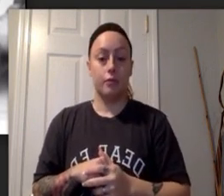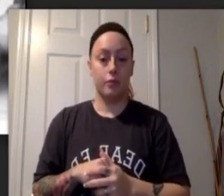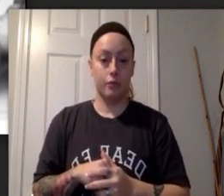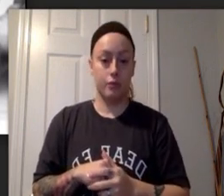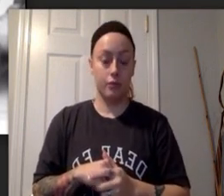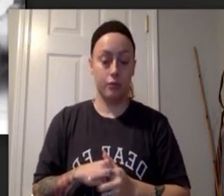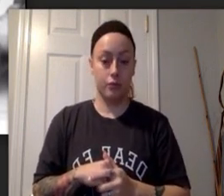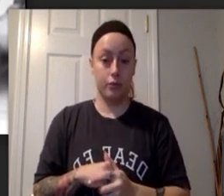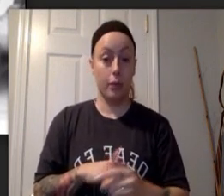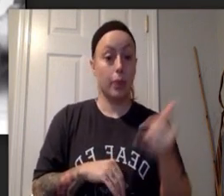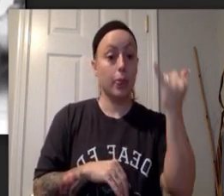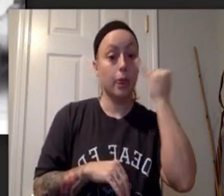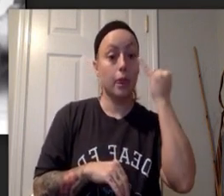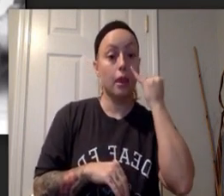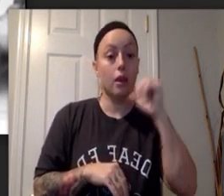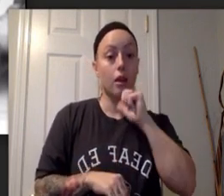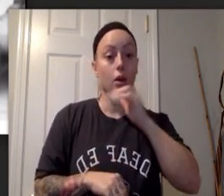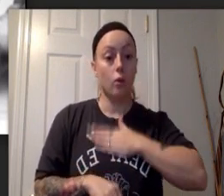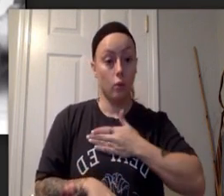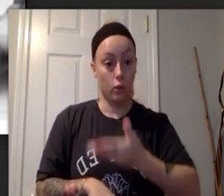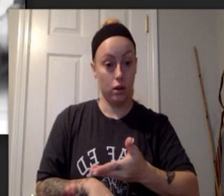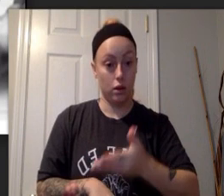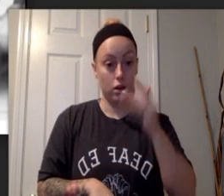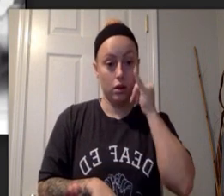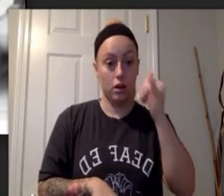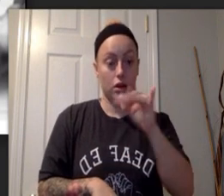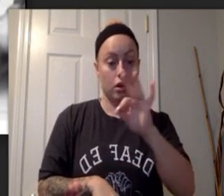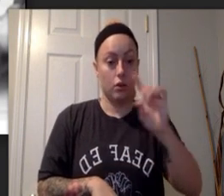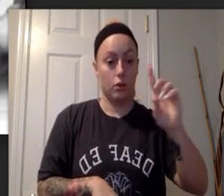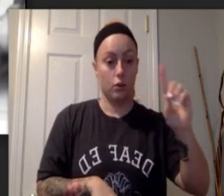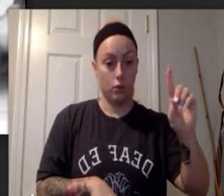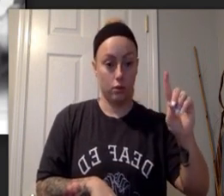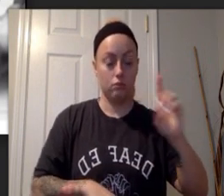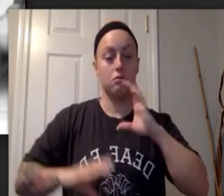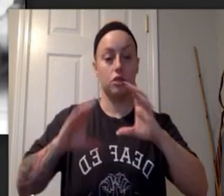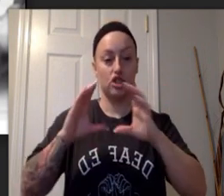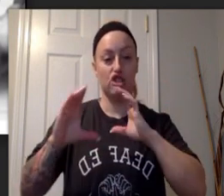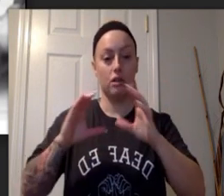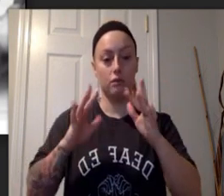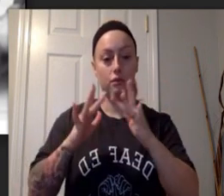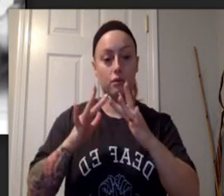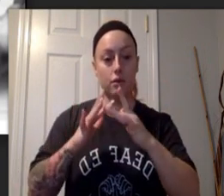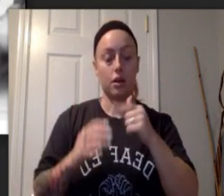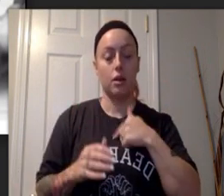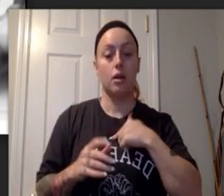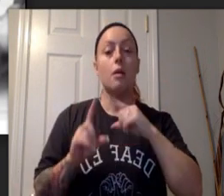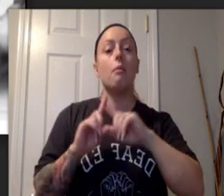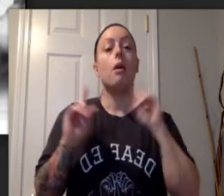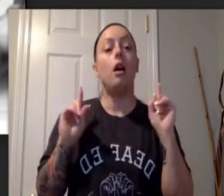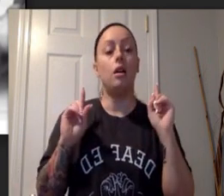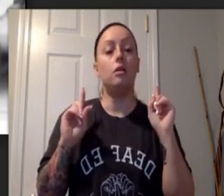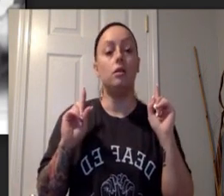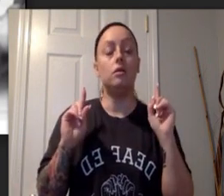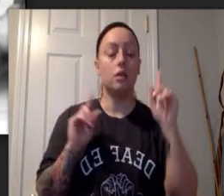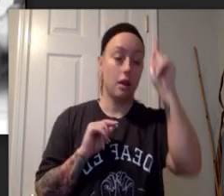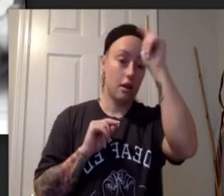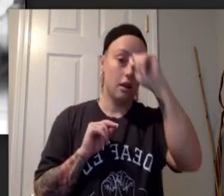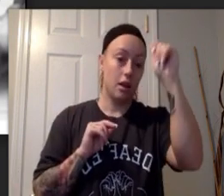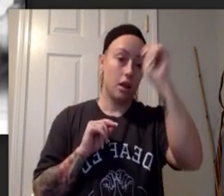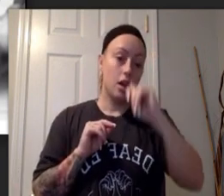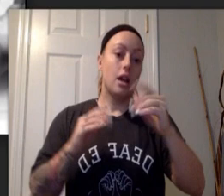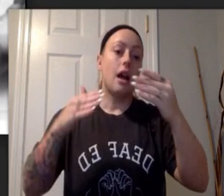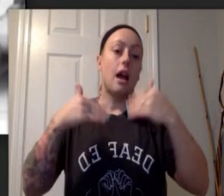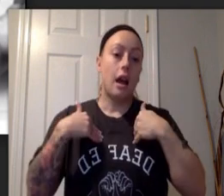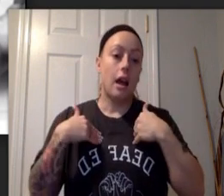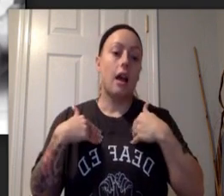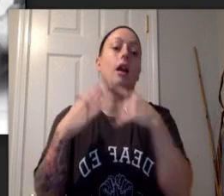you, are not willing to call 911, we can chat. But in theory, there are laws and hopefully more to come